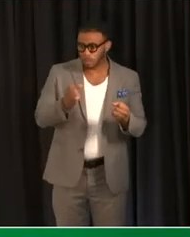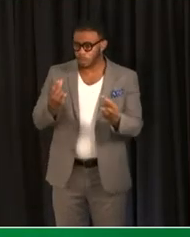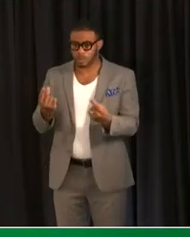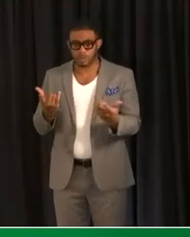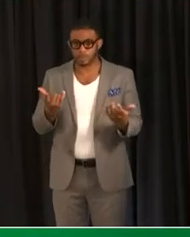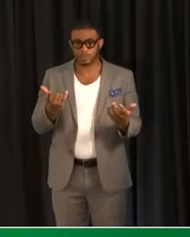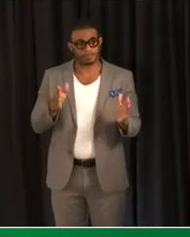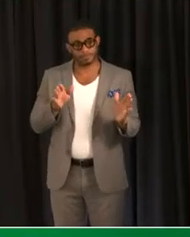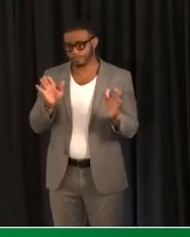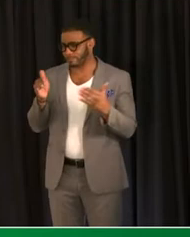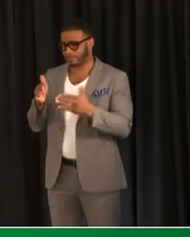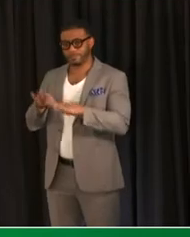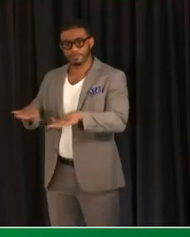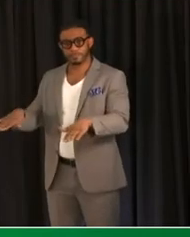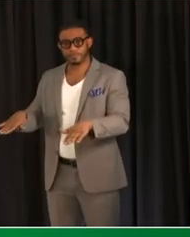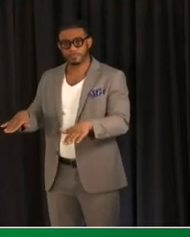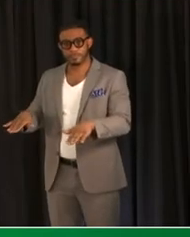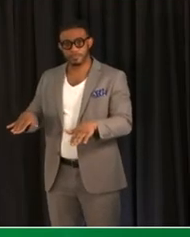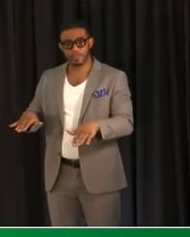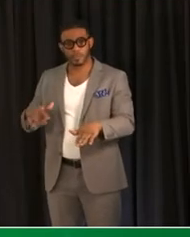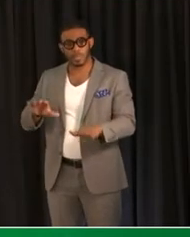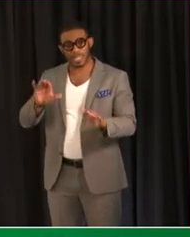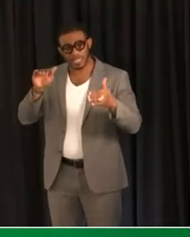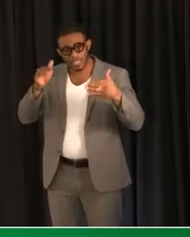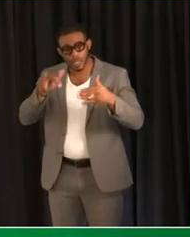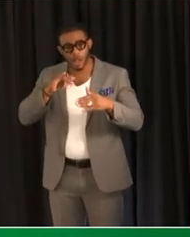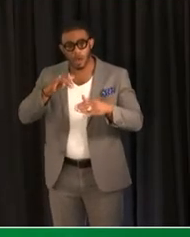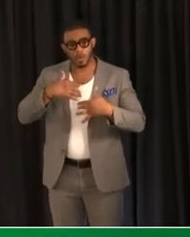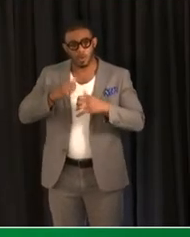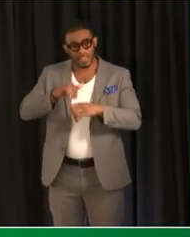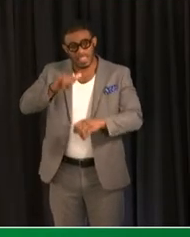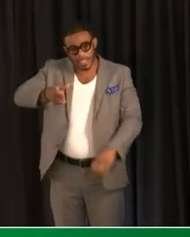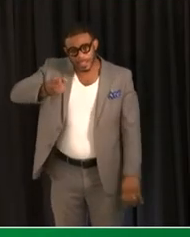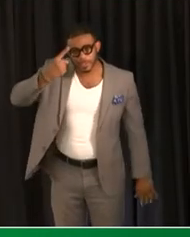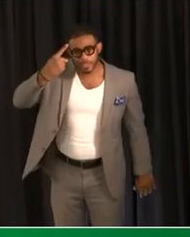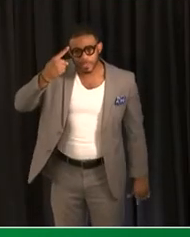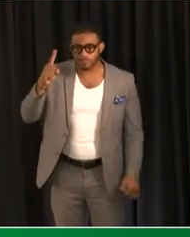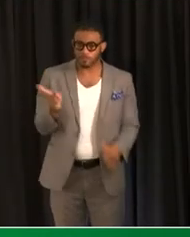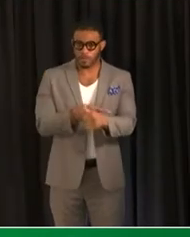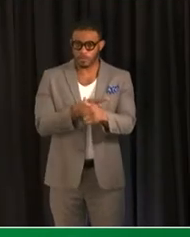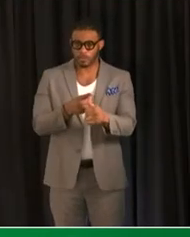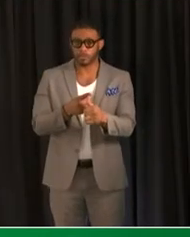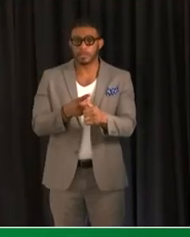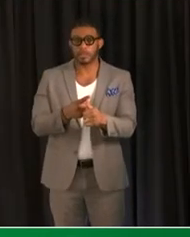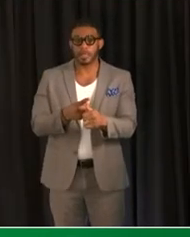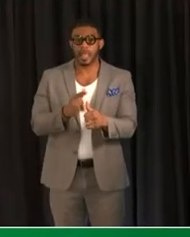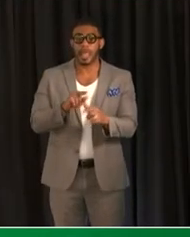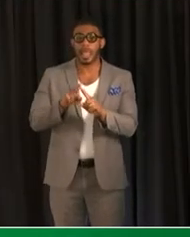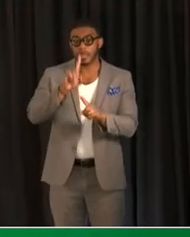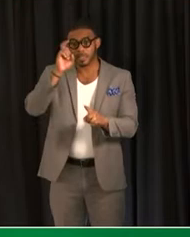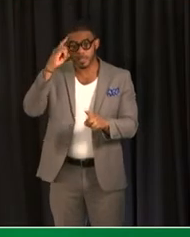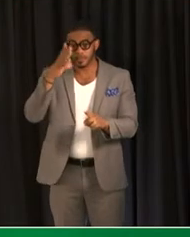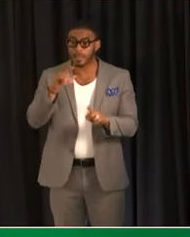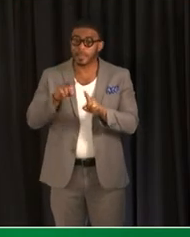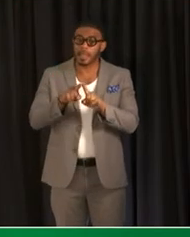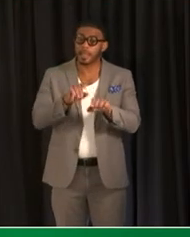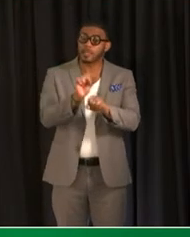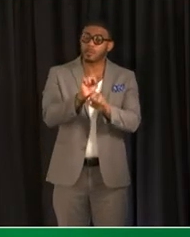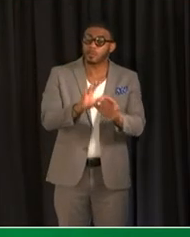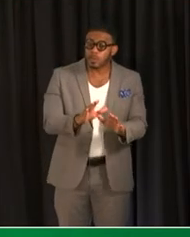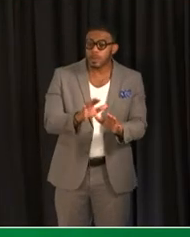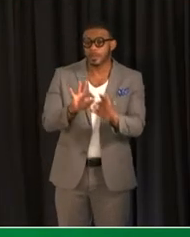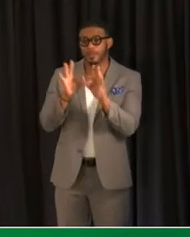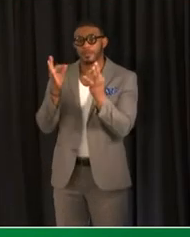And it's really important that we center our recovery with that understanding. And as government and